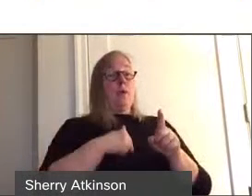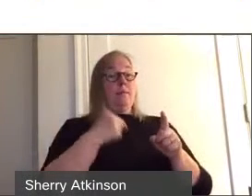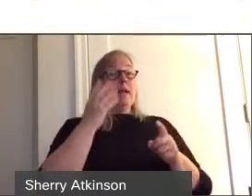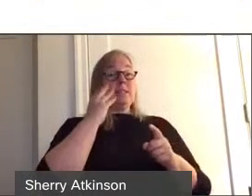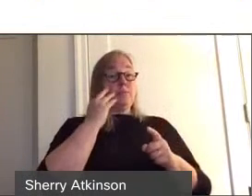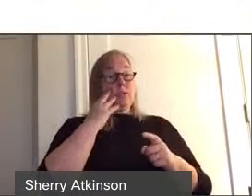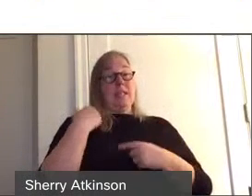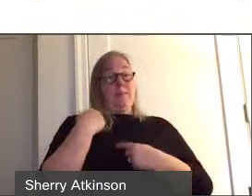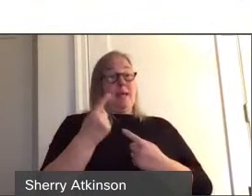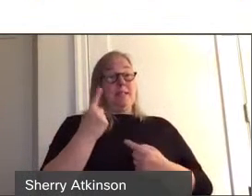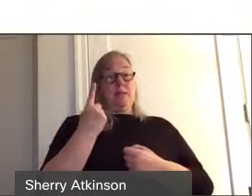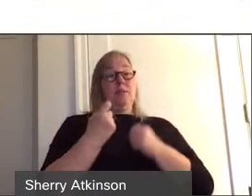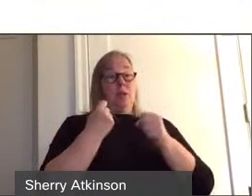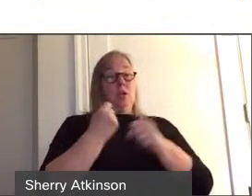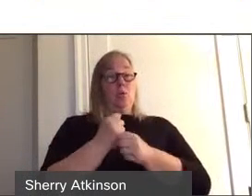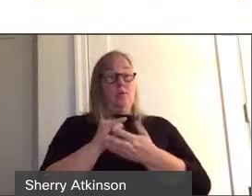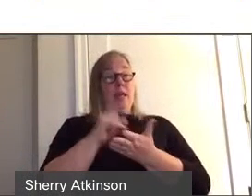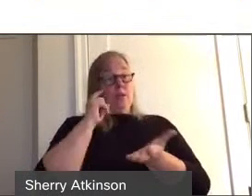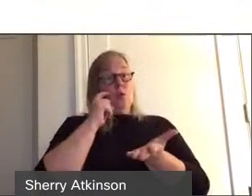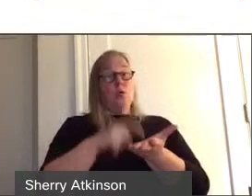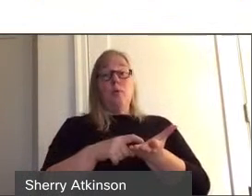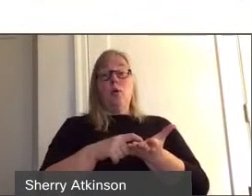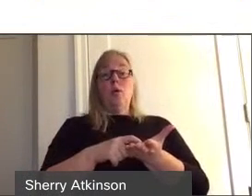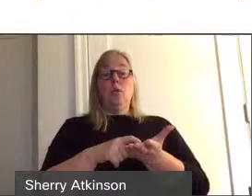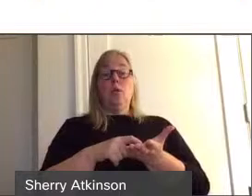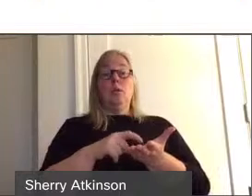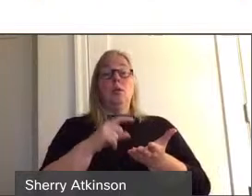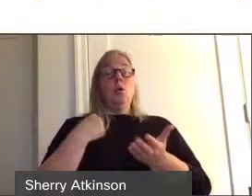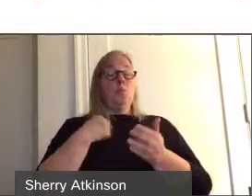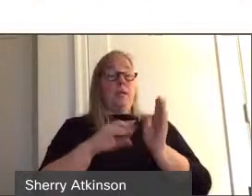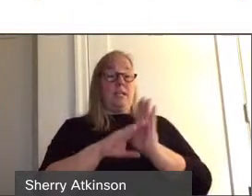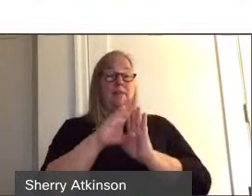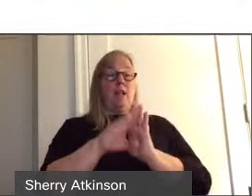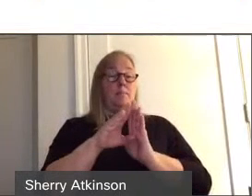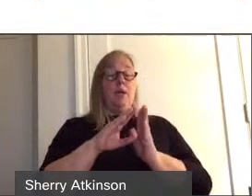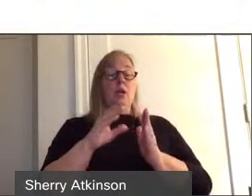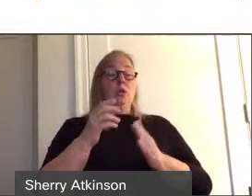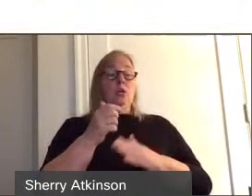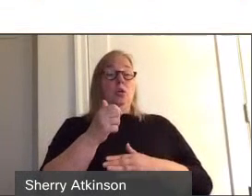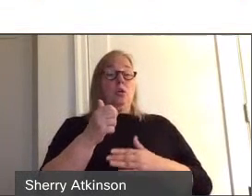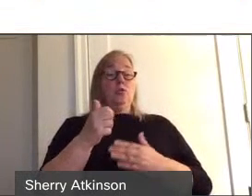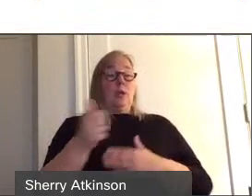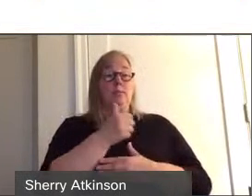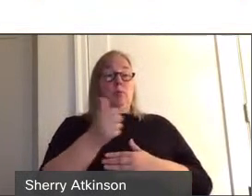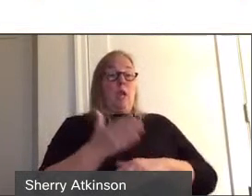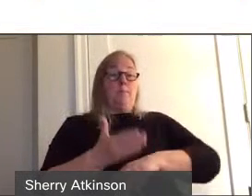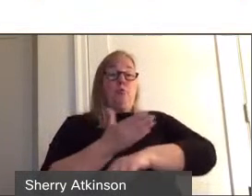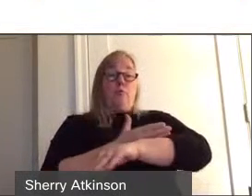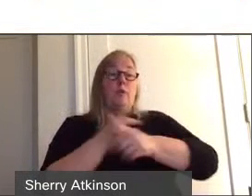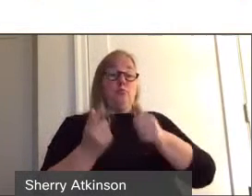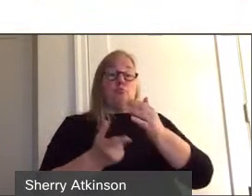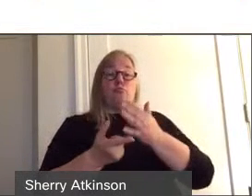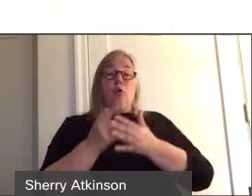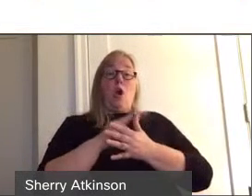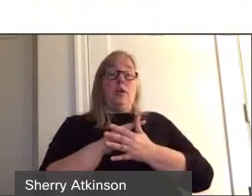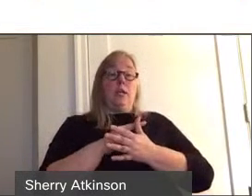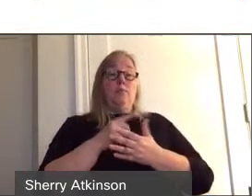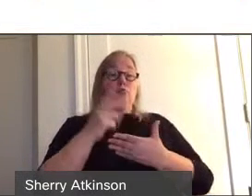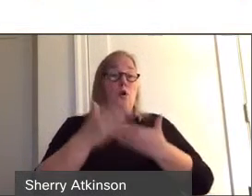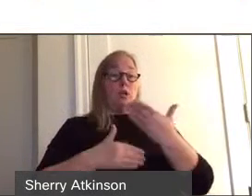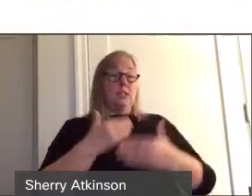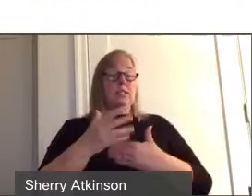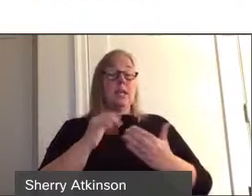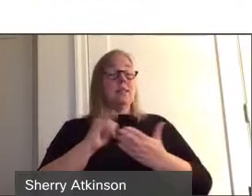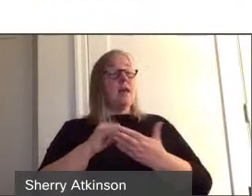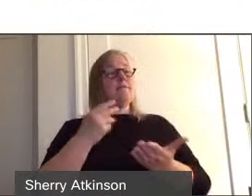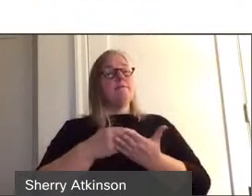year are notable as we've developed a transportation improvement priority process. So as